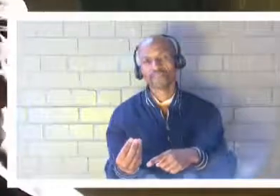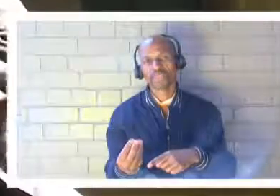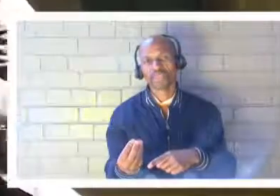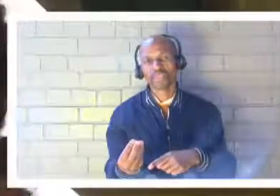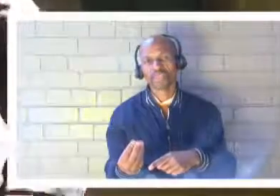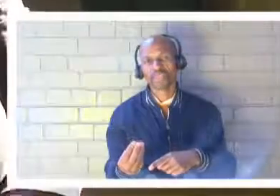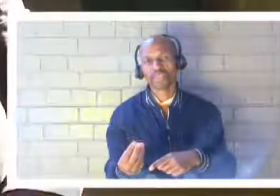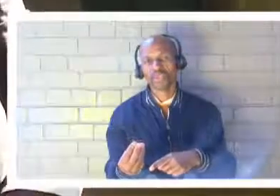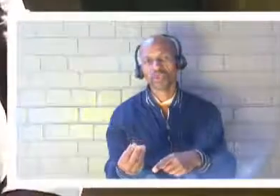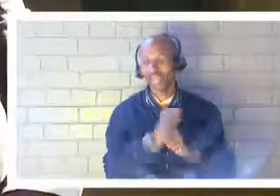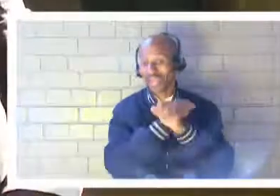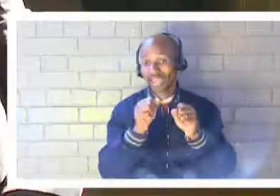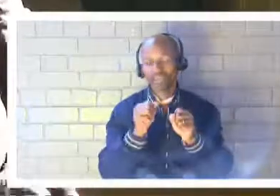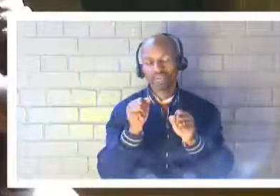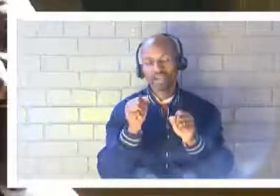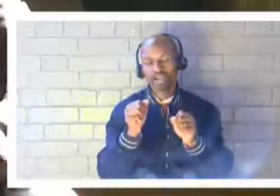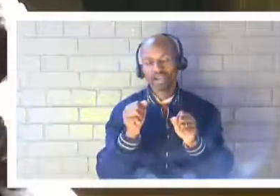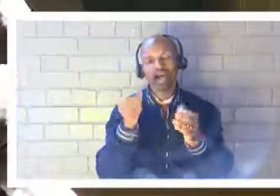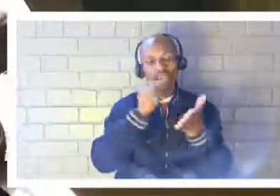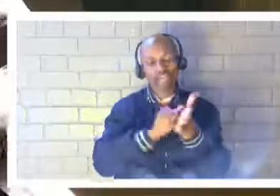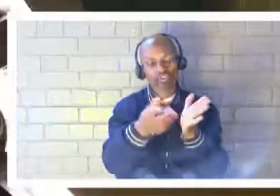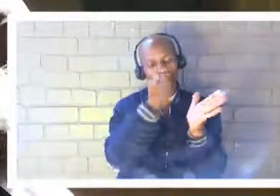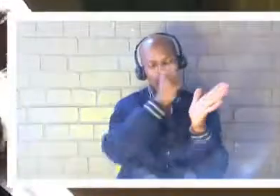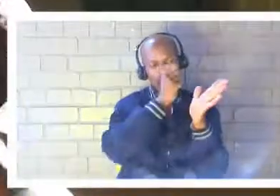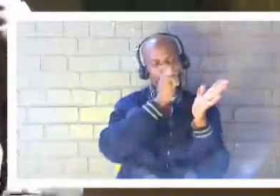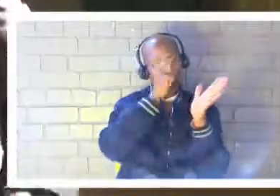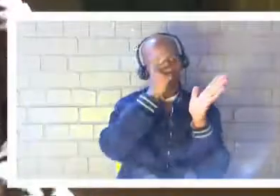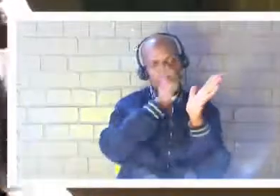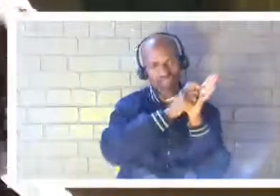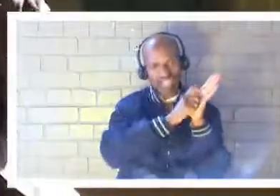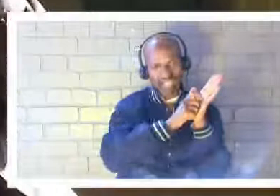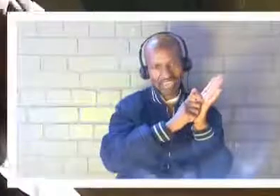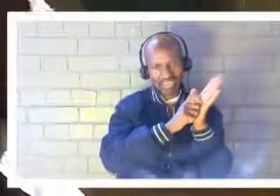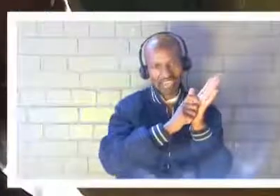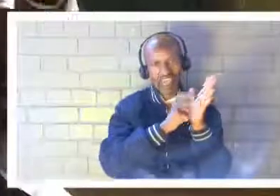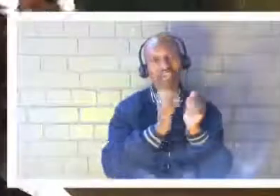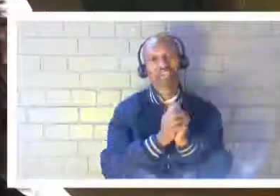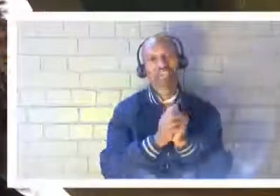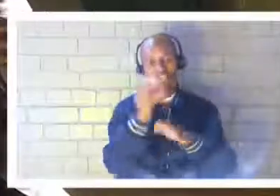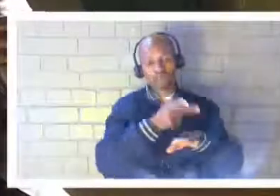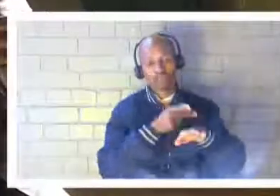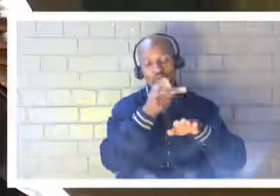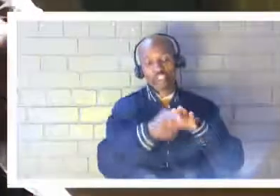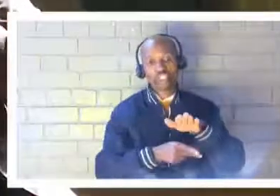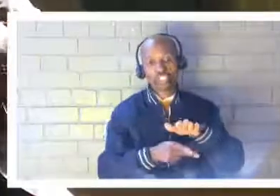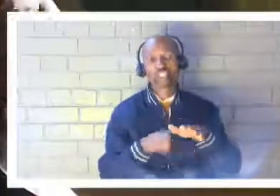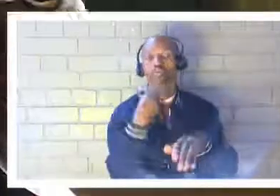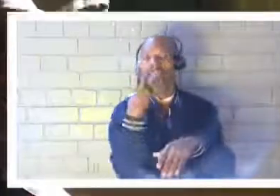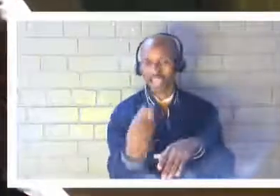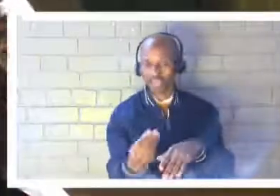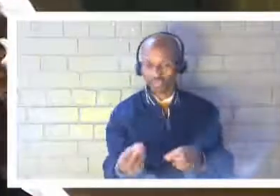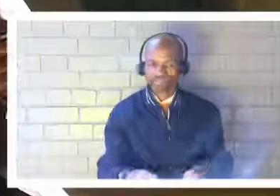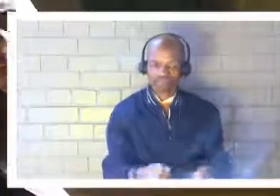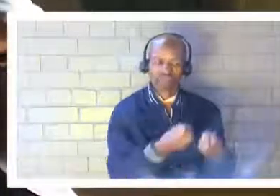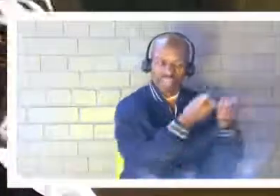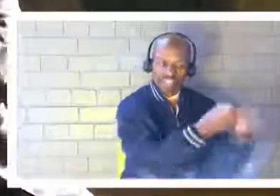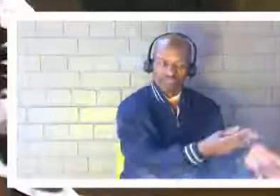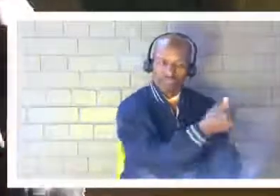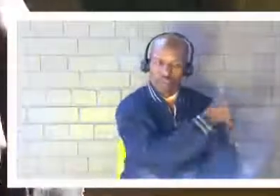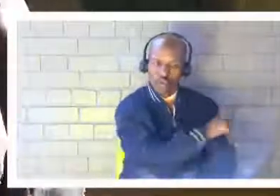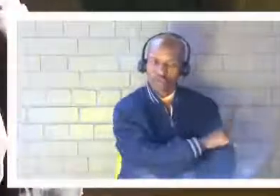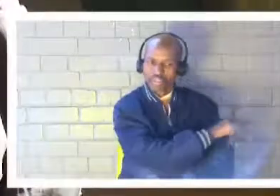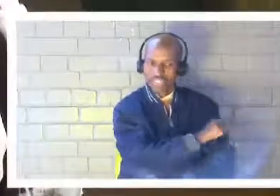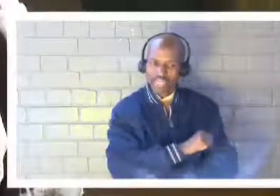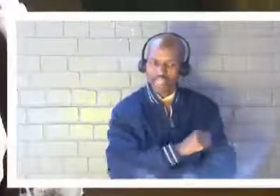refuse to sign a project that was actually hedged somewhere and being brought to the hospital